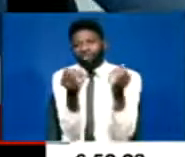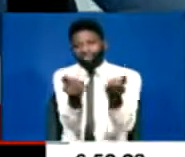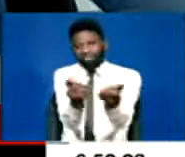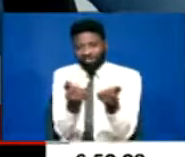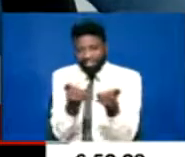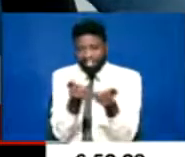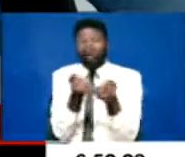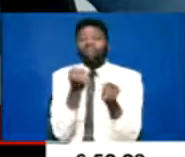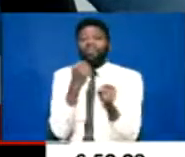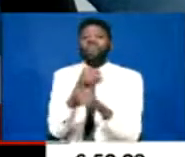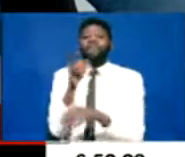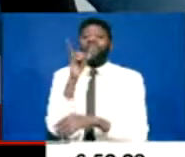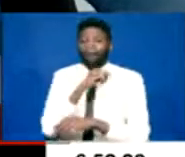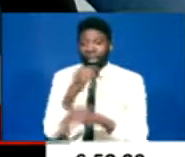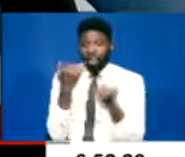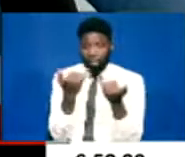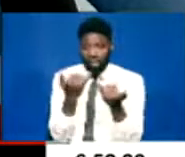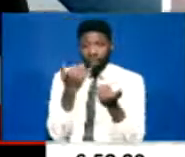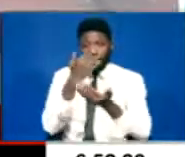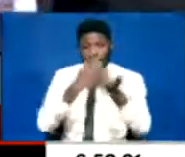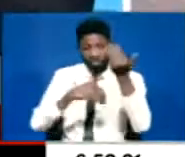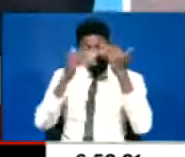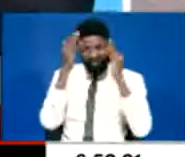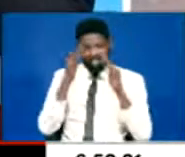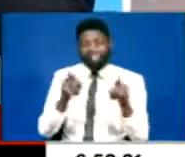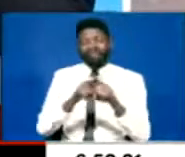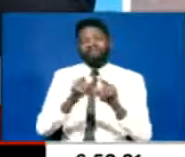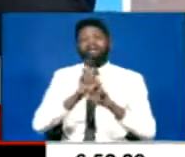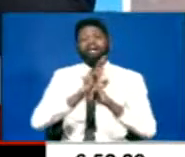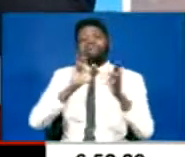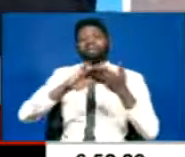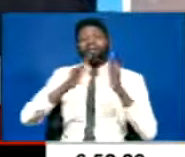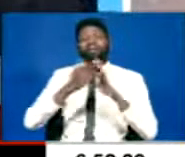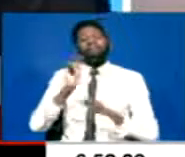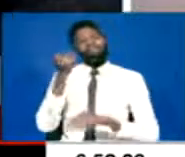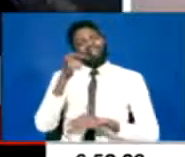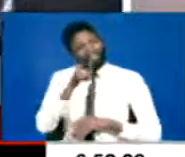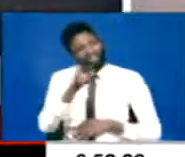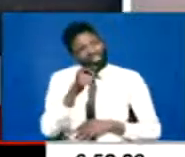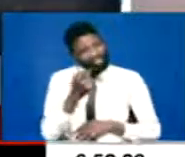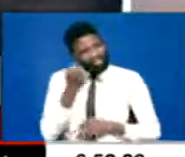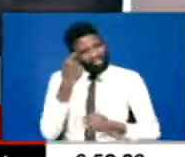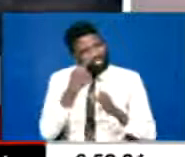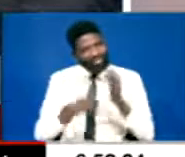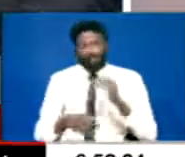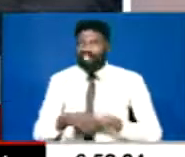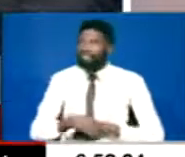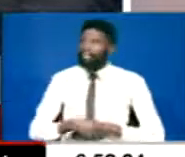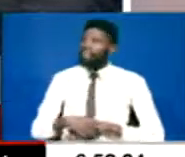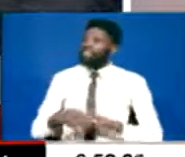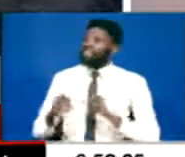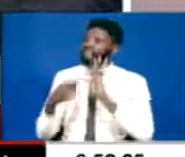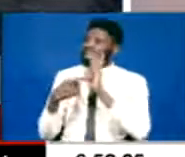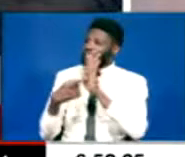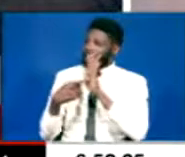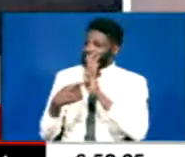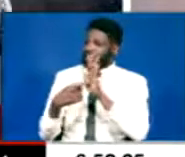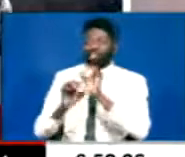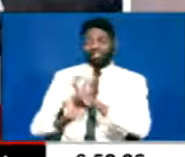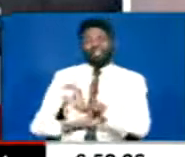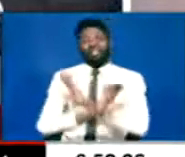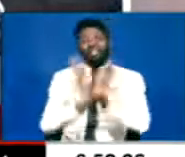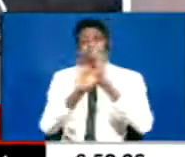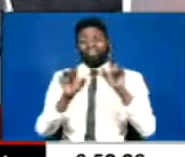I don't know what you get from that career. Maybe that's another example of, at the risk of sounding